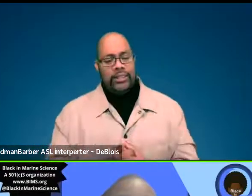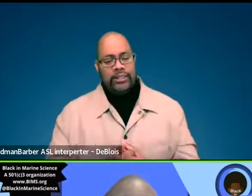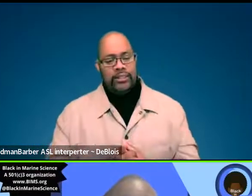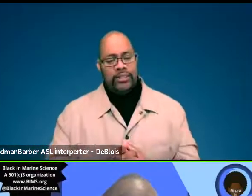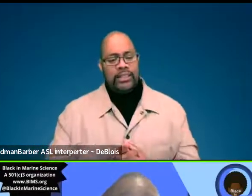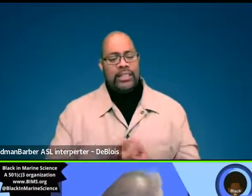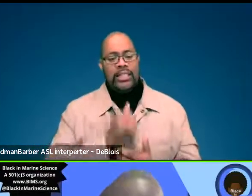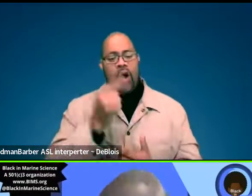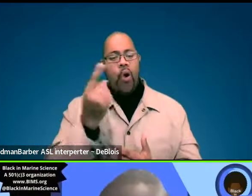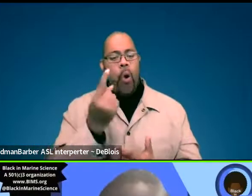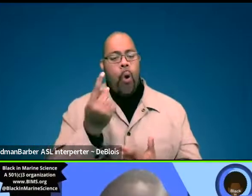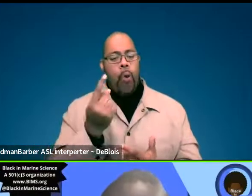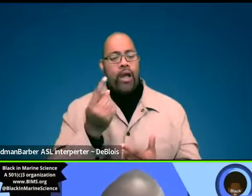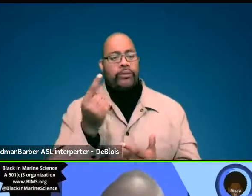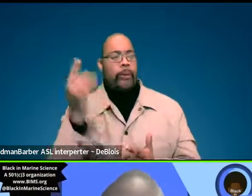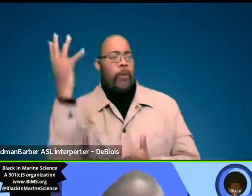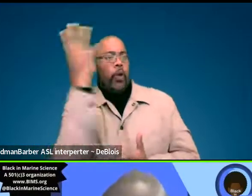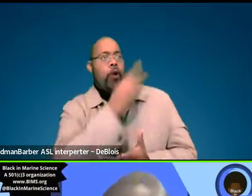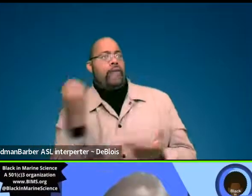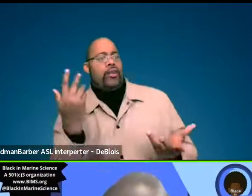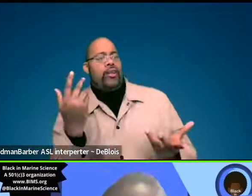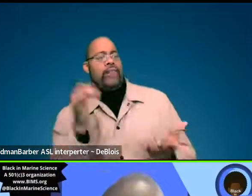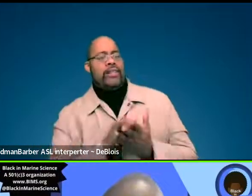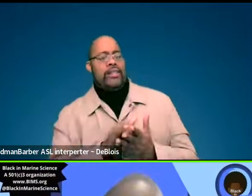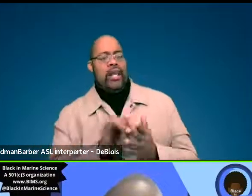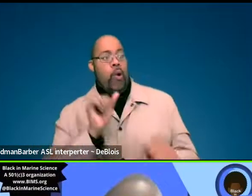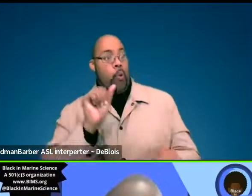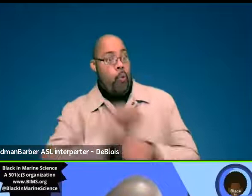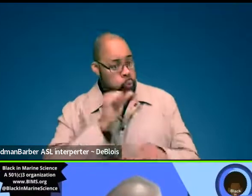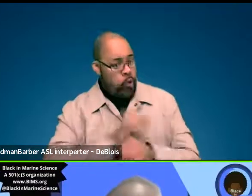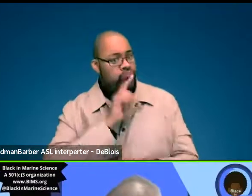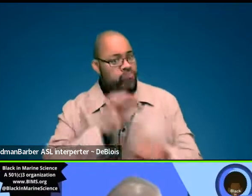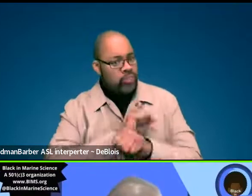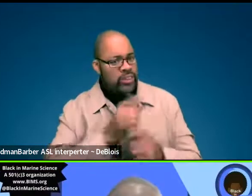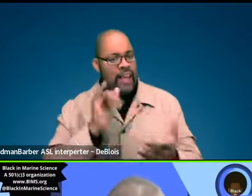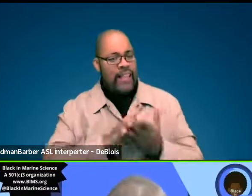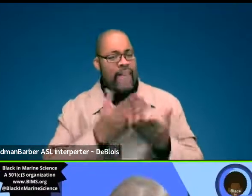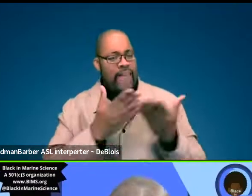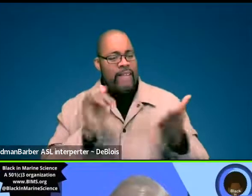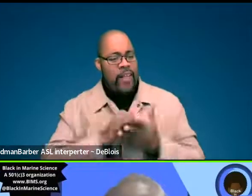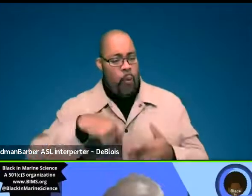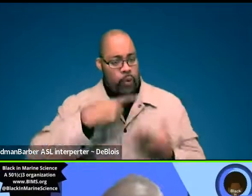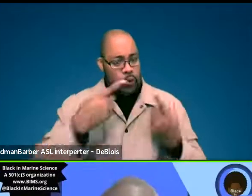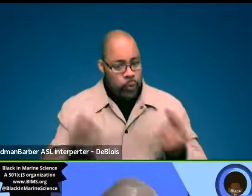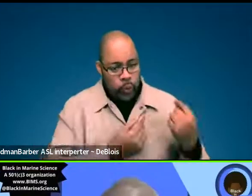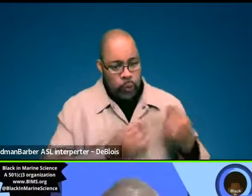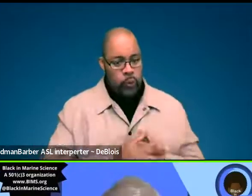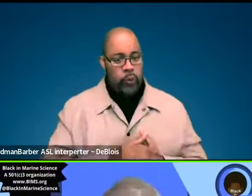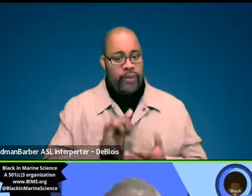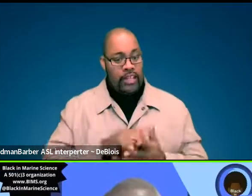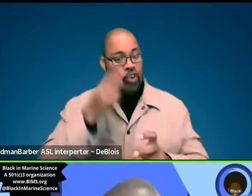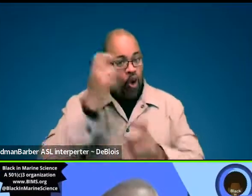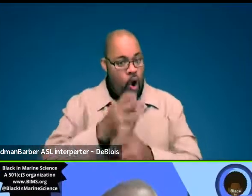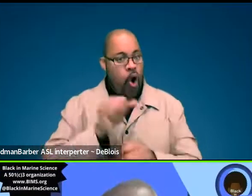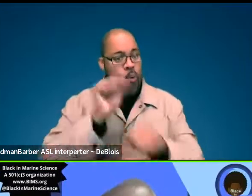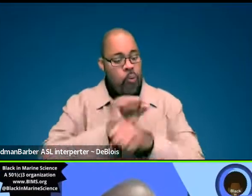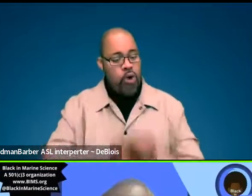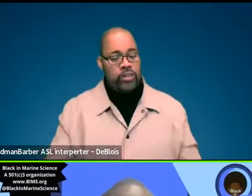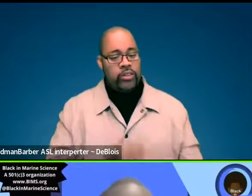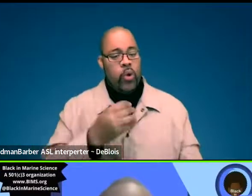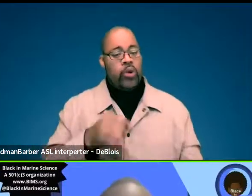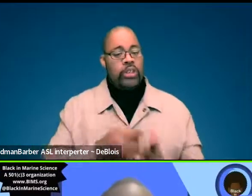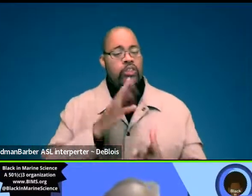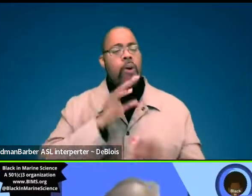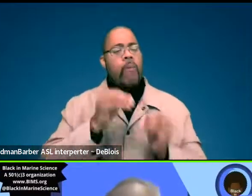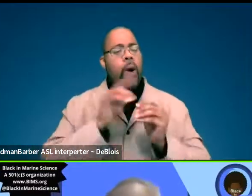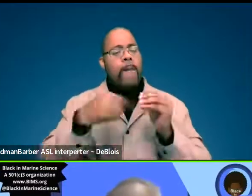It isn't always like glamorous, right? This work and doing the things that we do is hard work. So just, can you talk